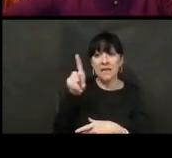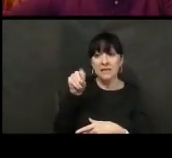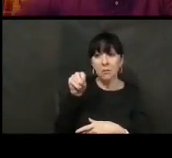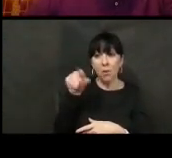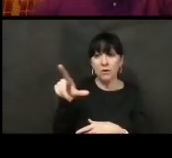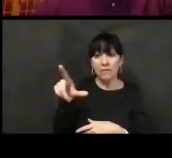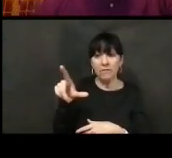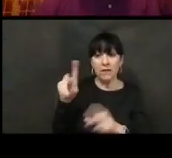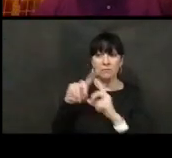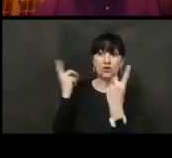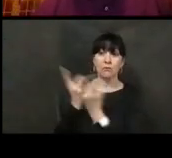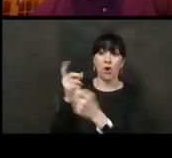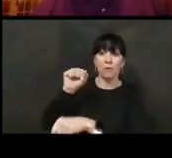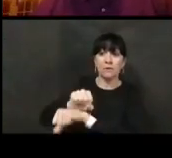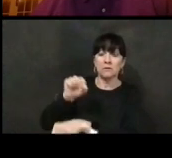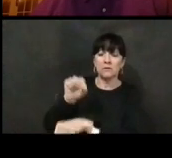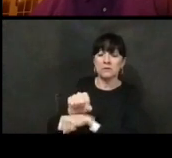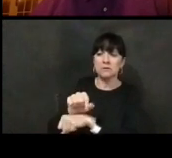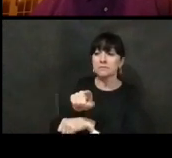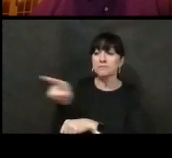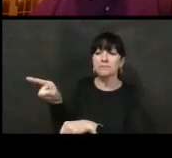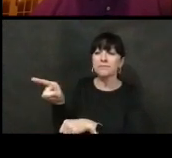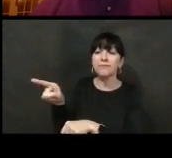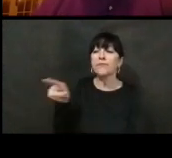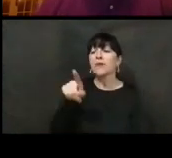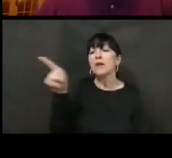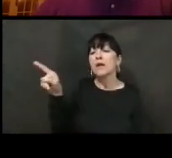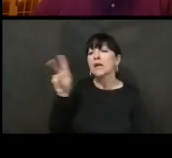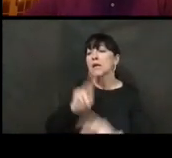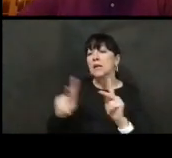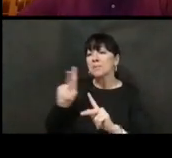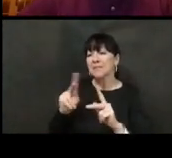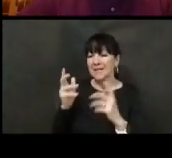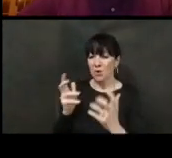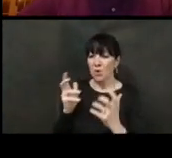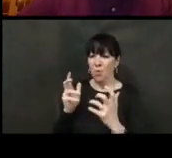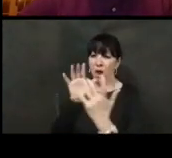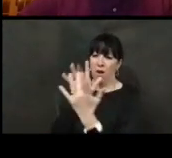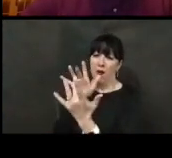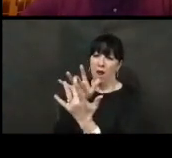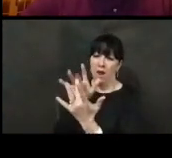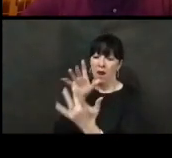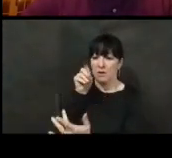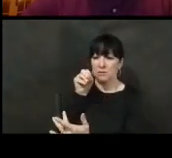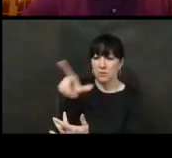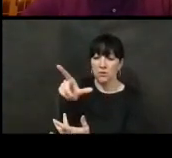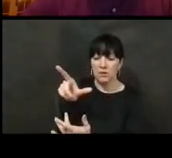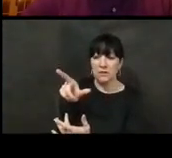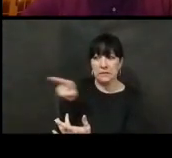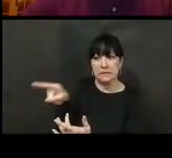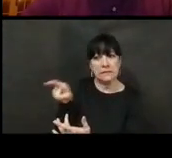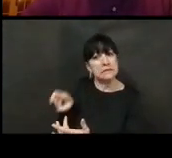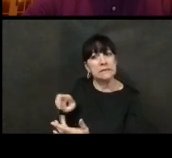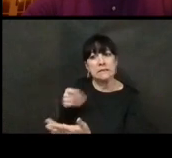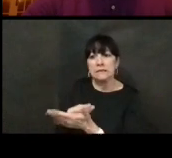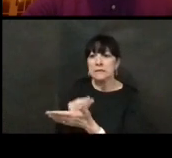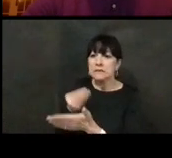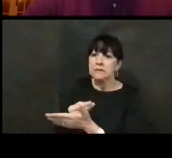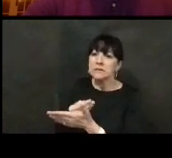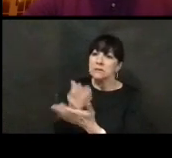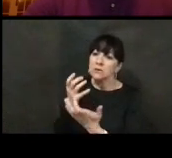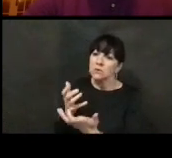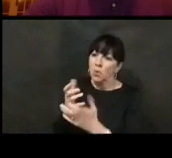best way for independent contractors or anybody else who's seeking benefits to reach out to the Department of Labor? I know you have a text message service